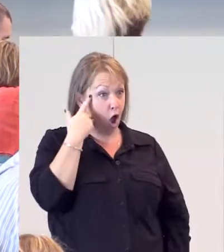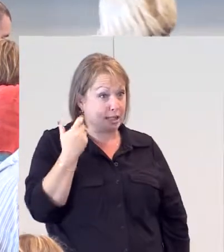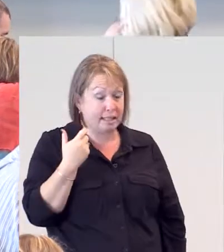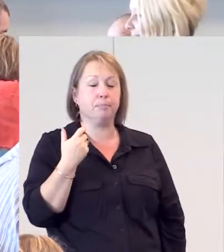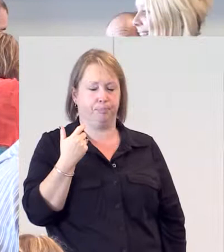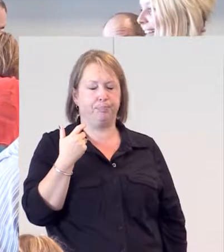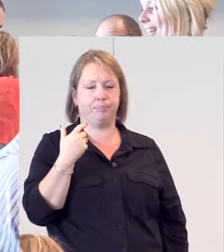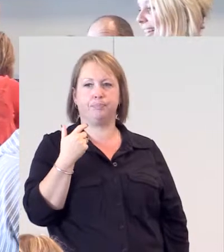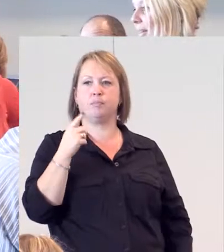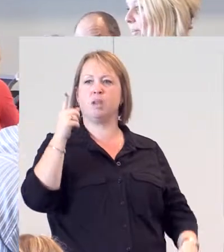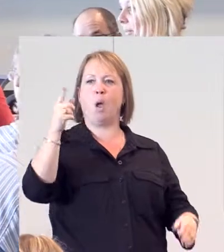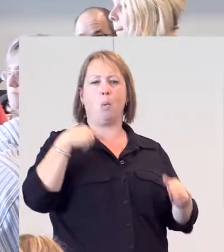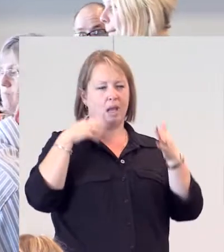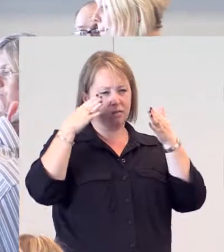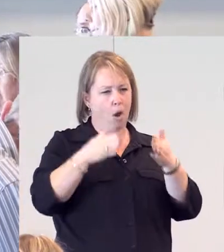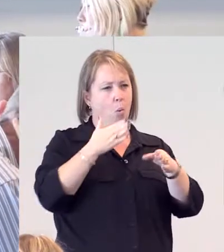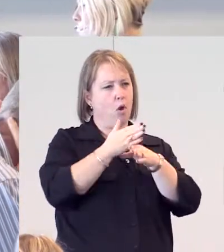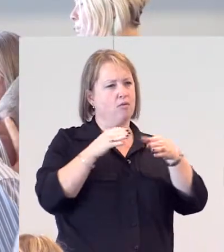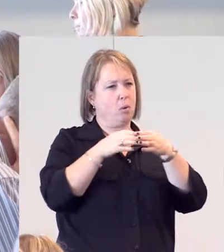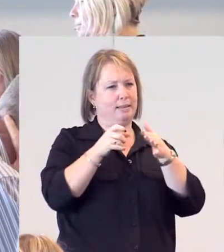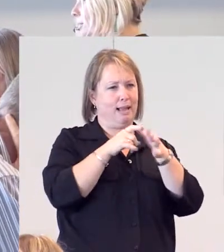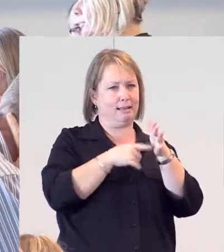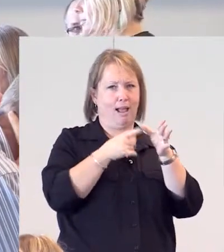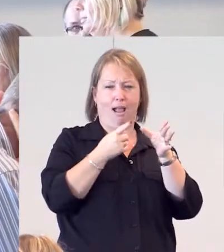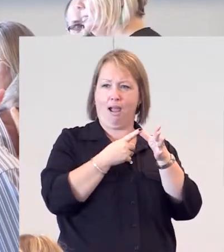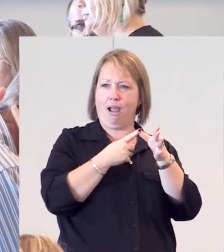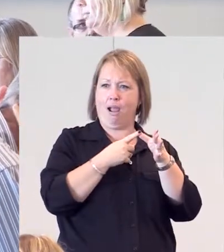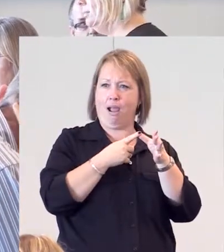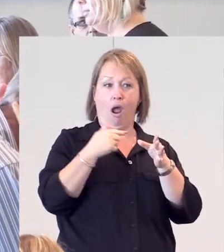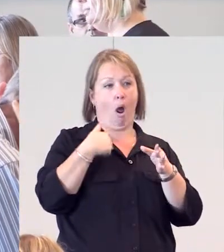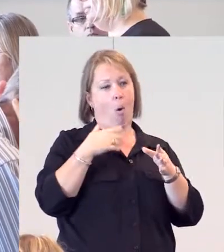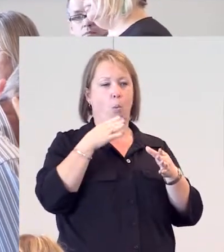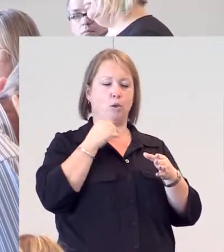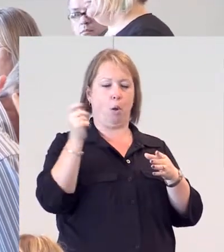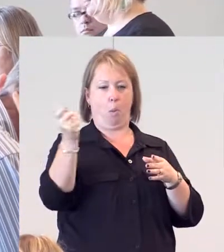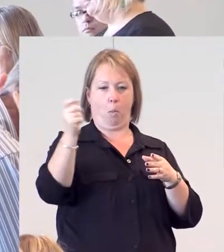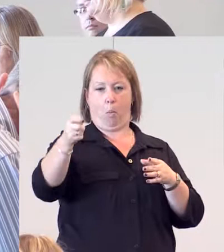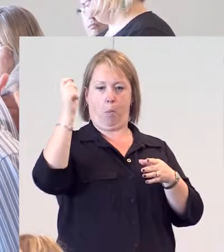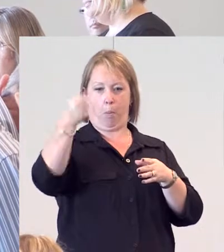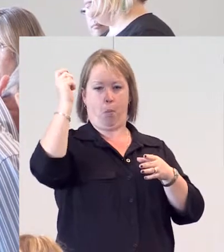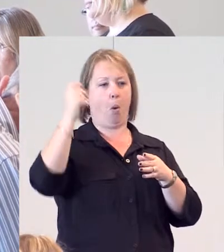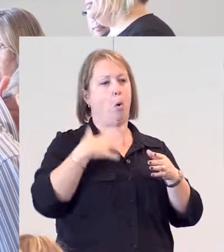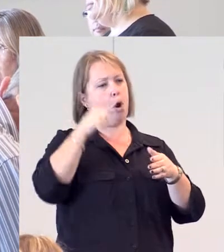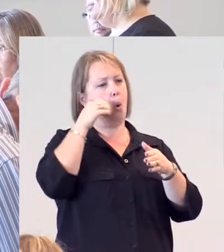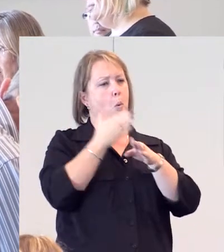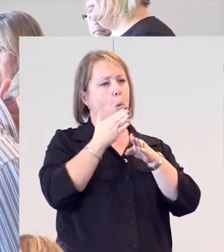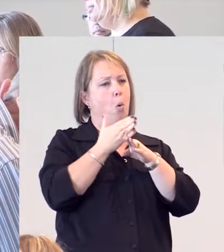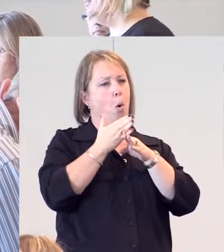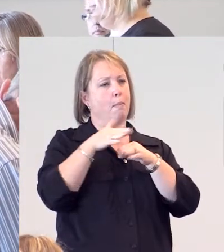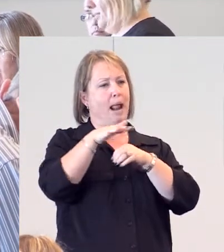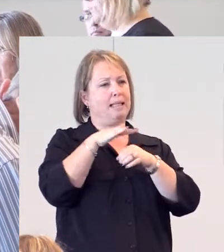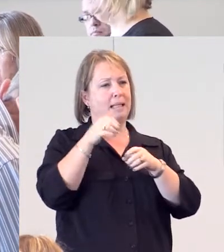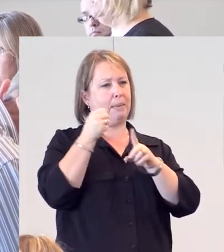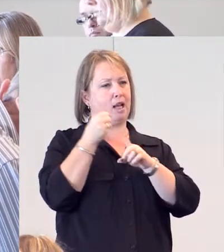We just confined this to the workforce data. And if I could wave my magic wand, I wanted to know the workplace implications of the ageing